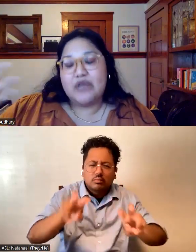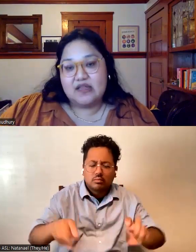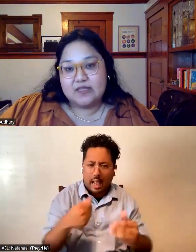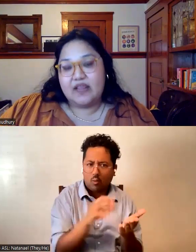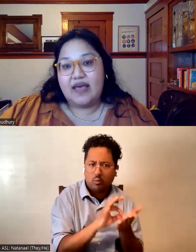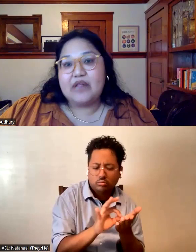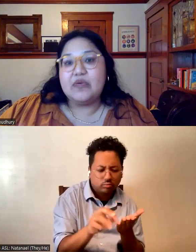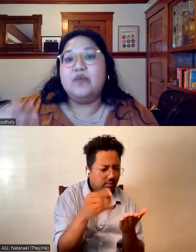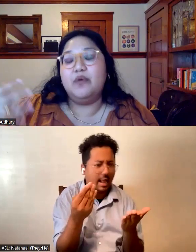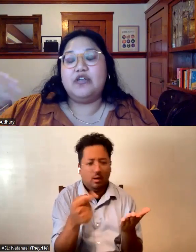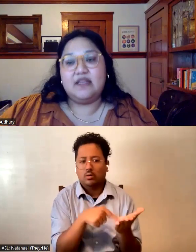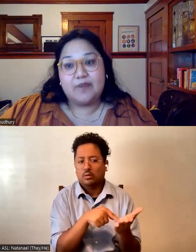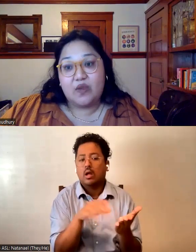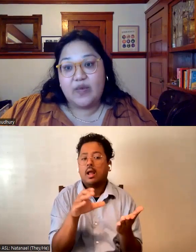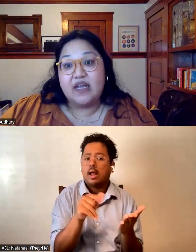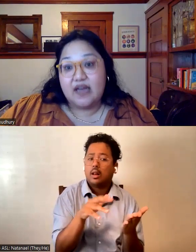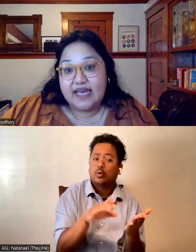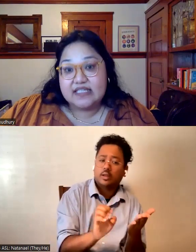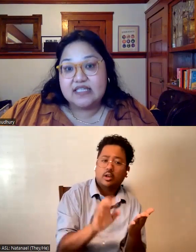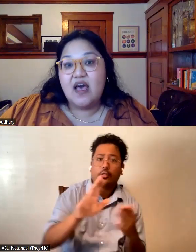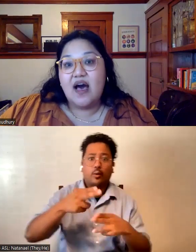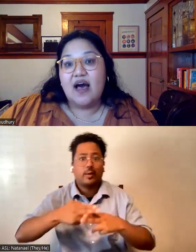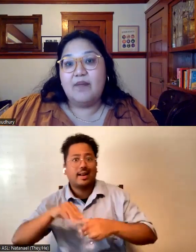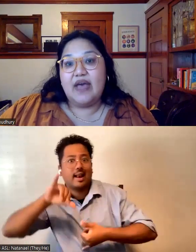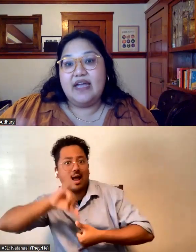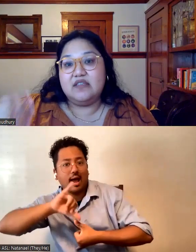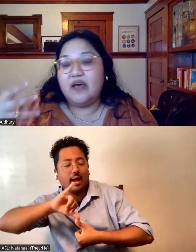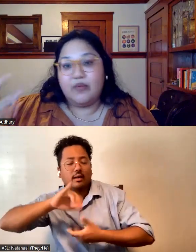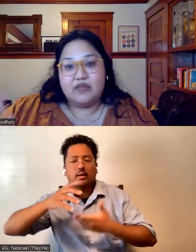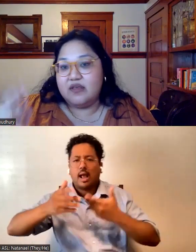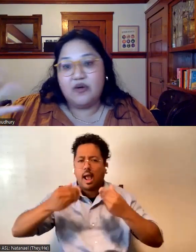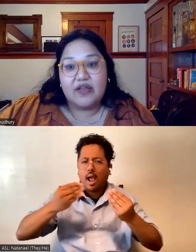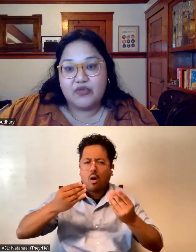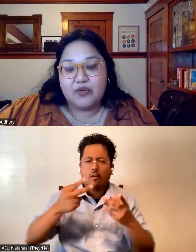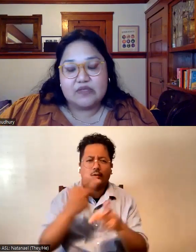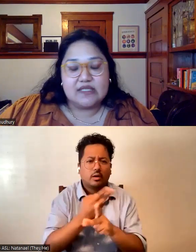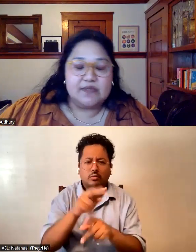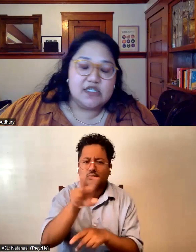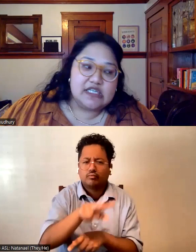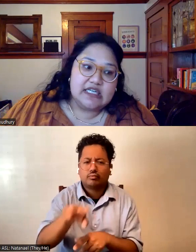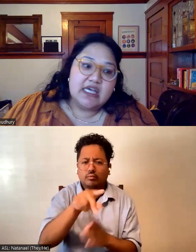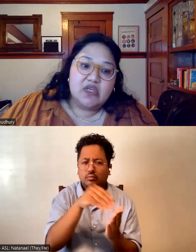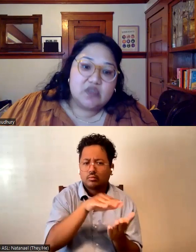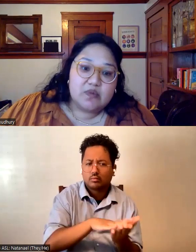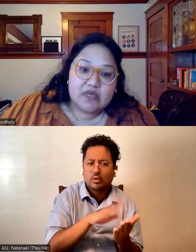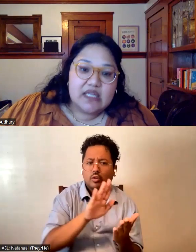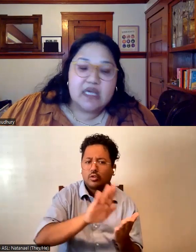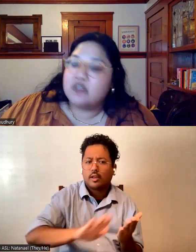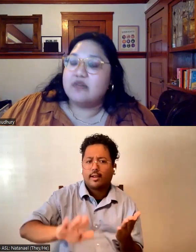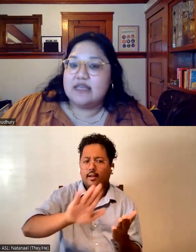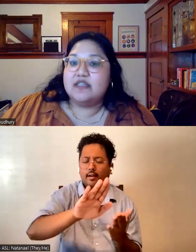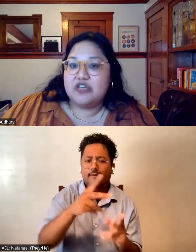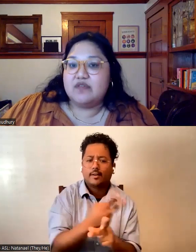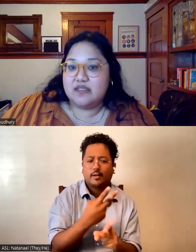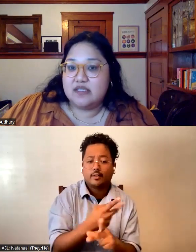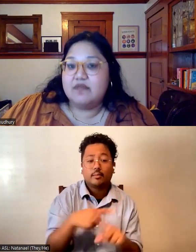We would track this by the calorie. We would track this by their weight and height, and other forms of disposition. So really, like, the